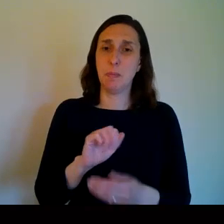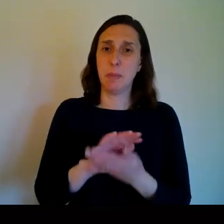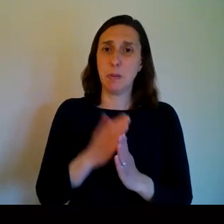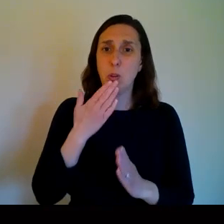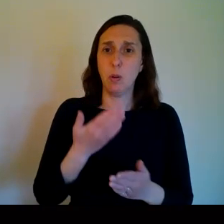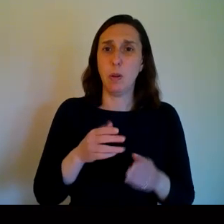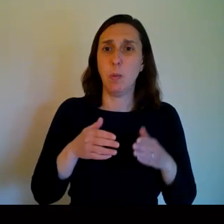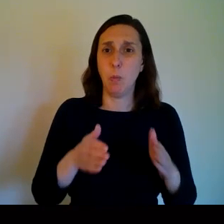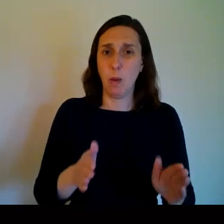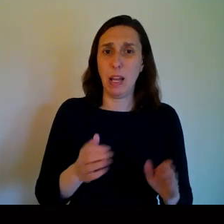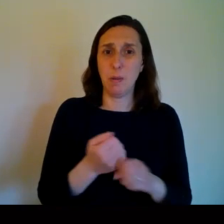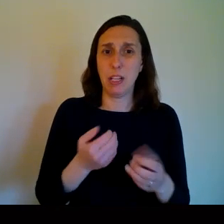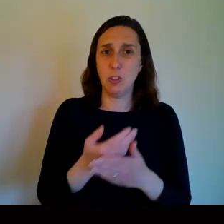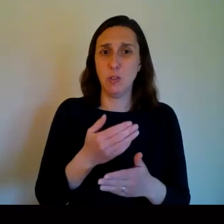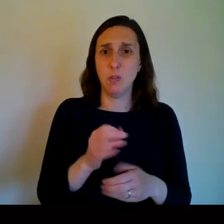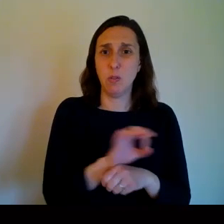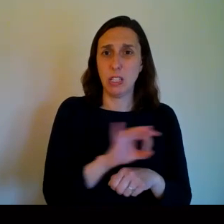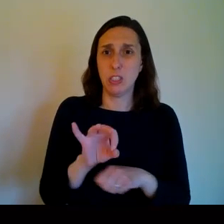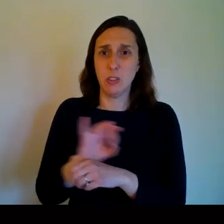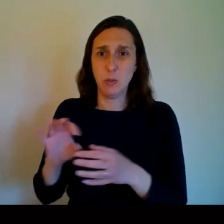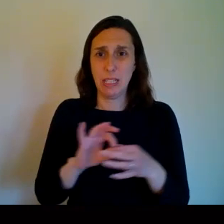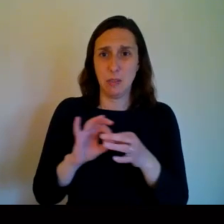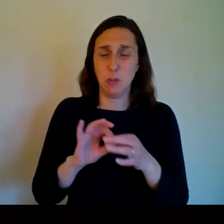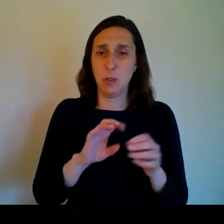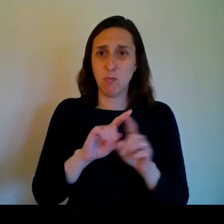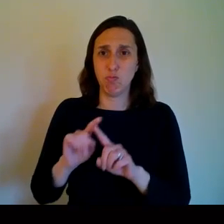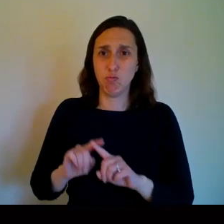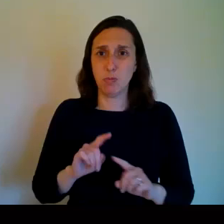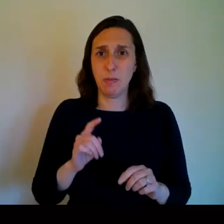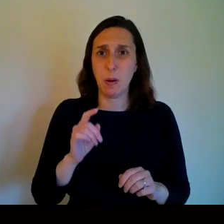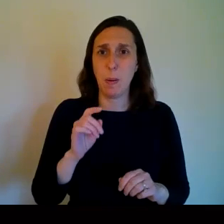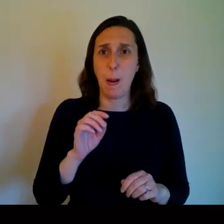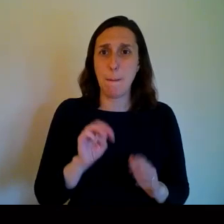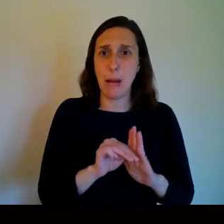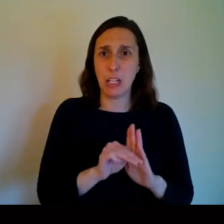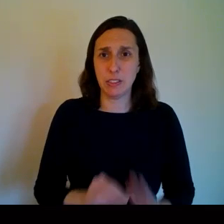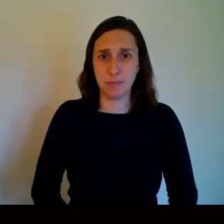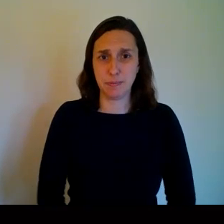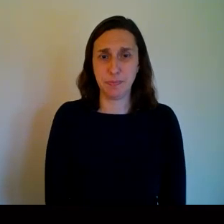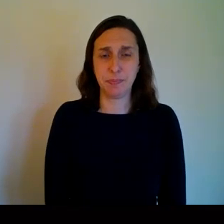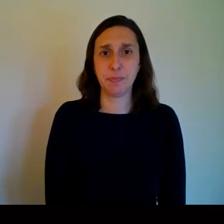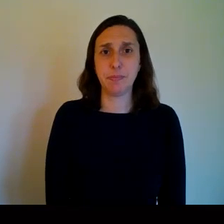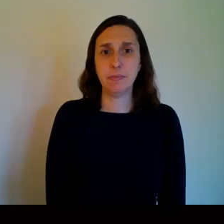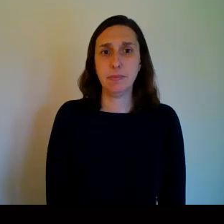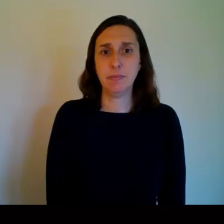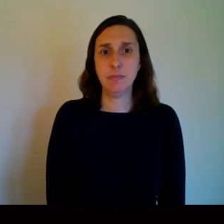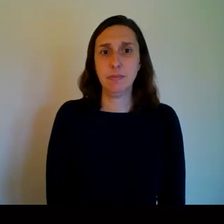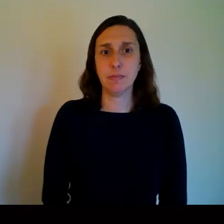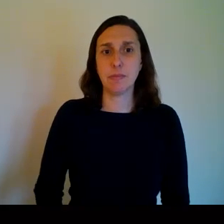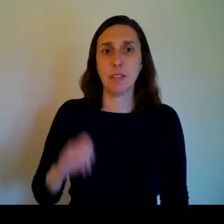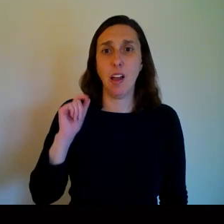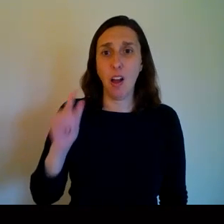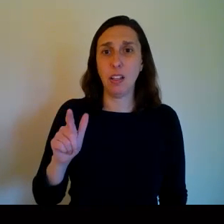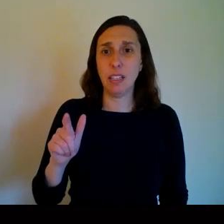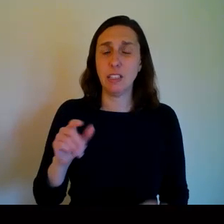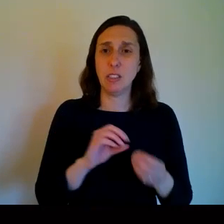functions, relationships between different models. And so all of these numerical things represent some set of